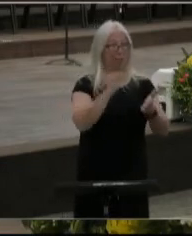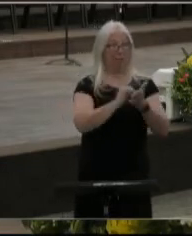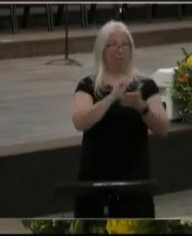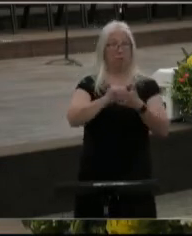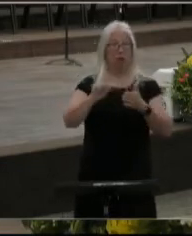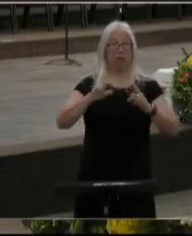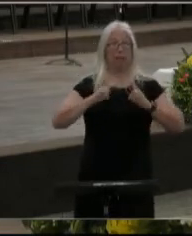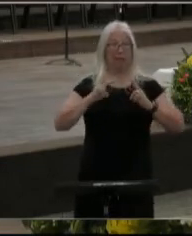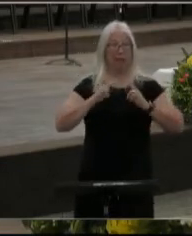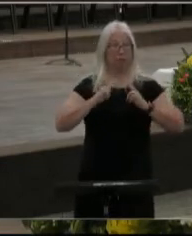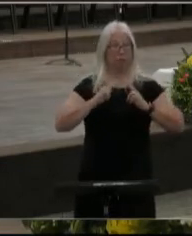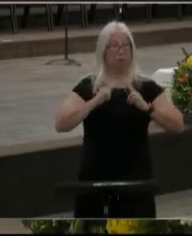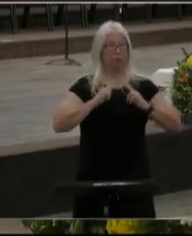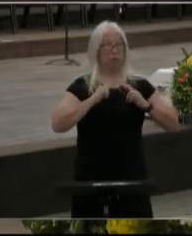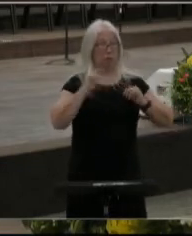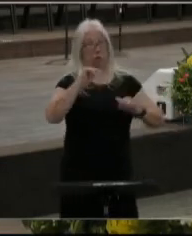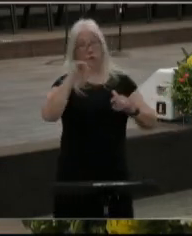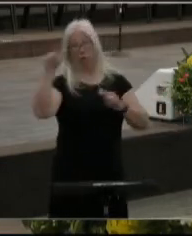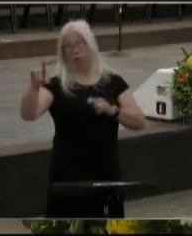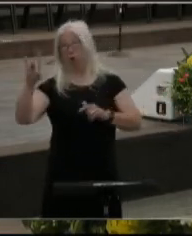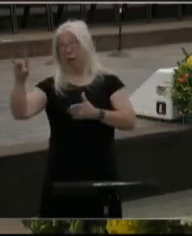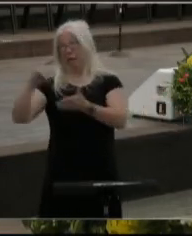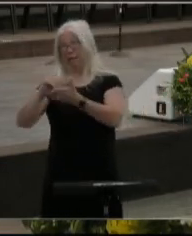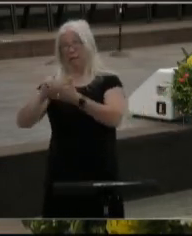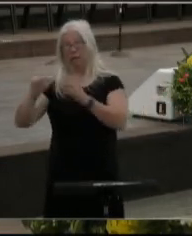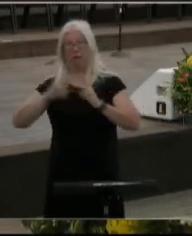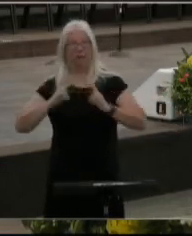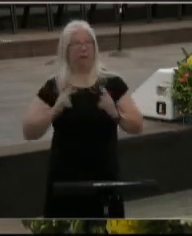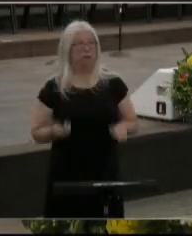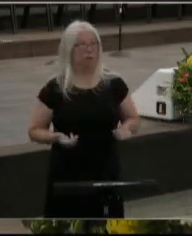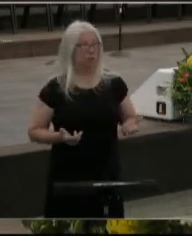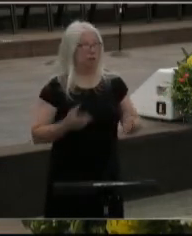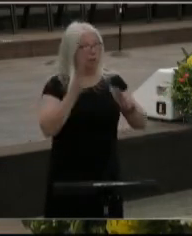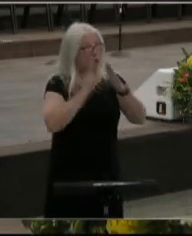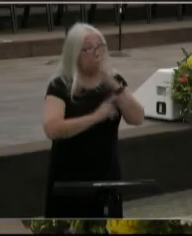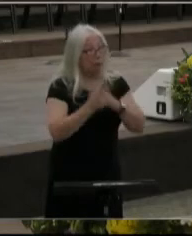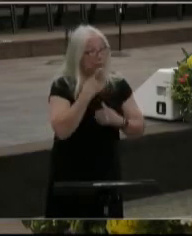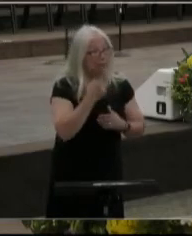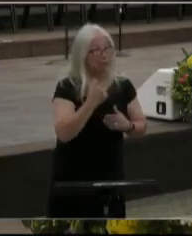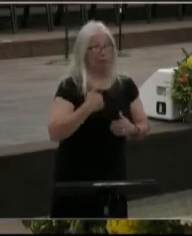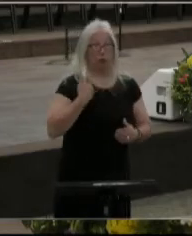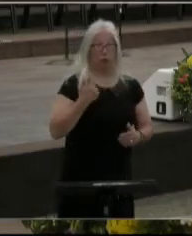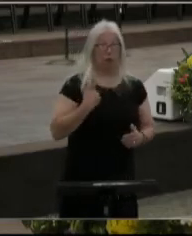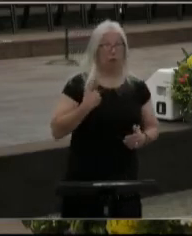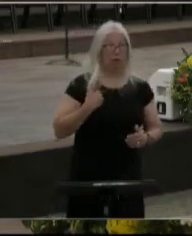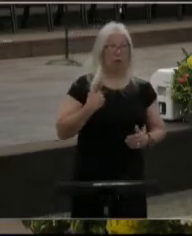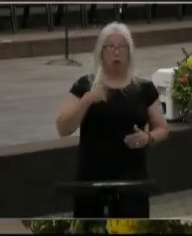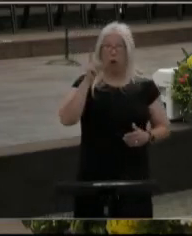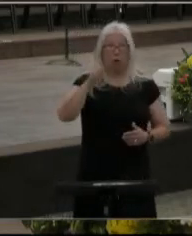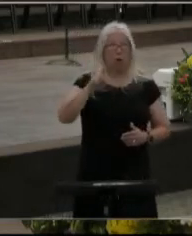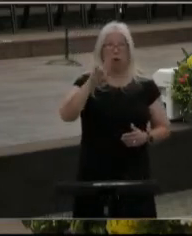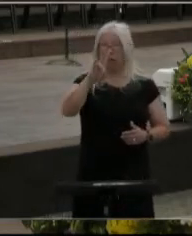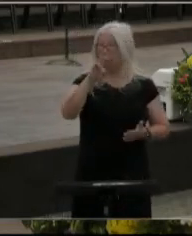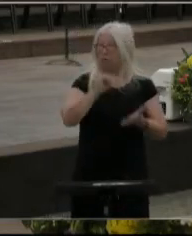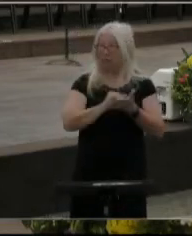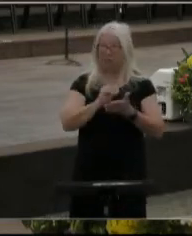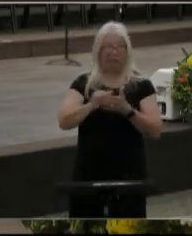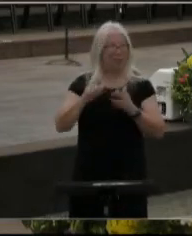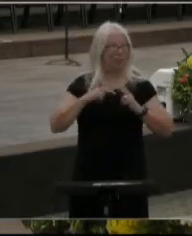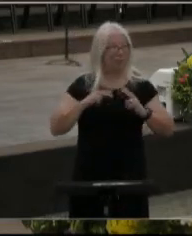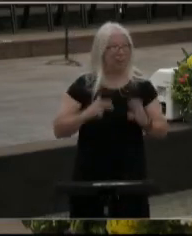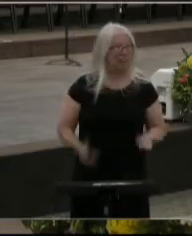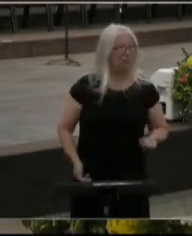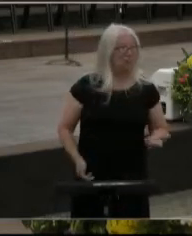$7,000 vacation, and so you got to go on an $8,000 vacation. Can I only tell you, if you're young, you don't need to go on a $7,000